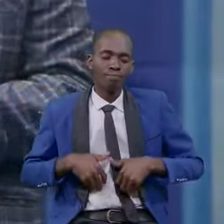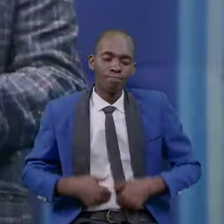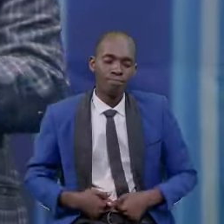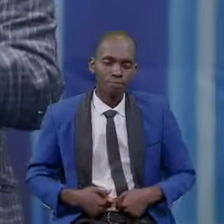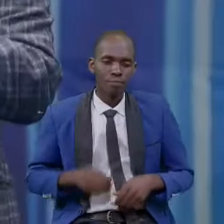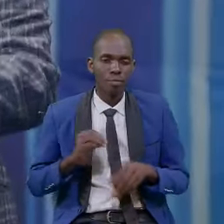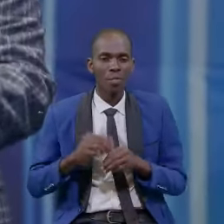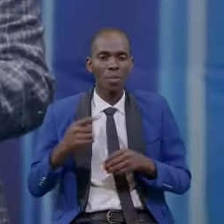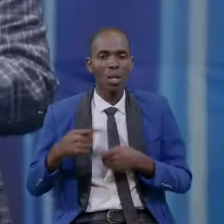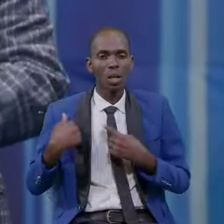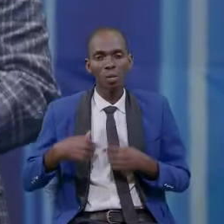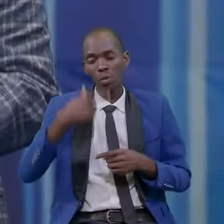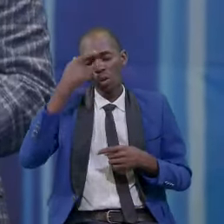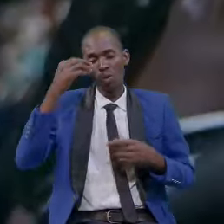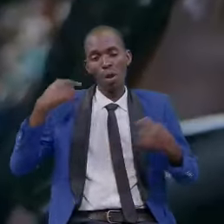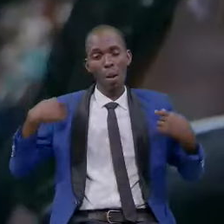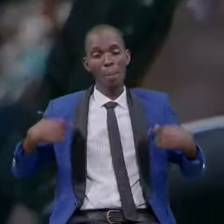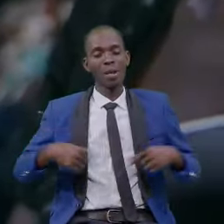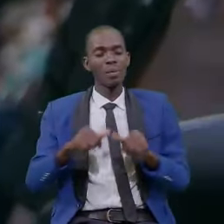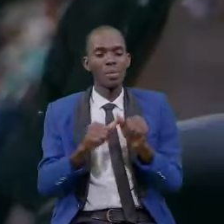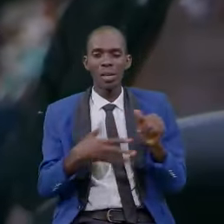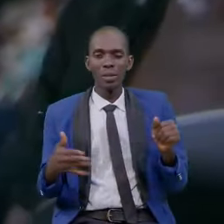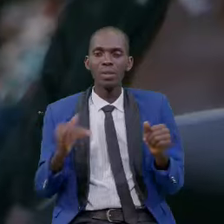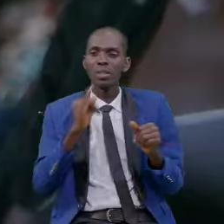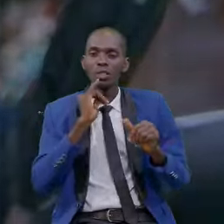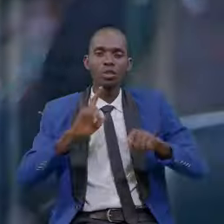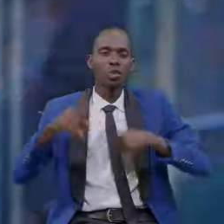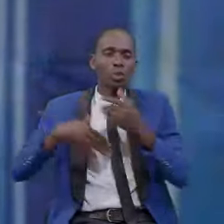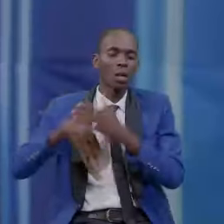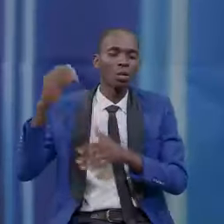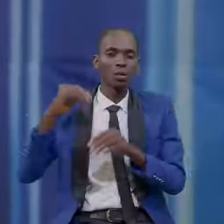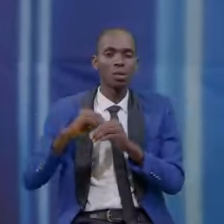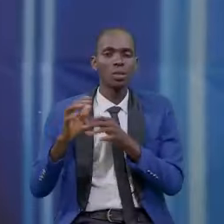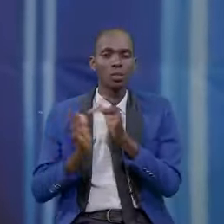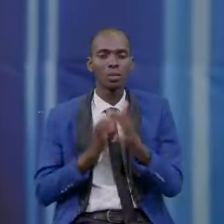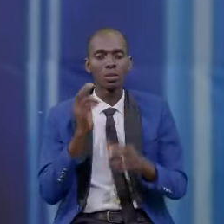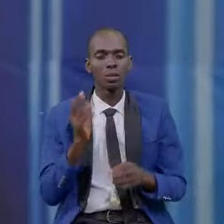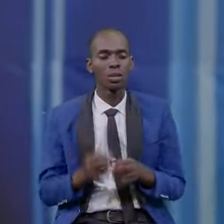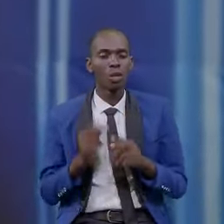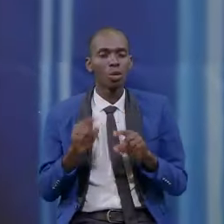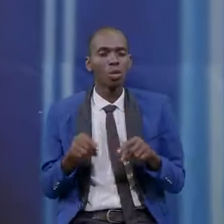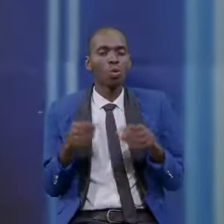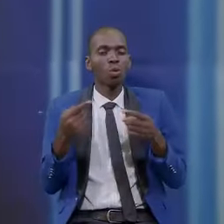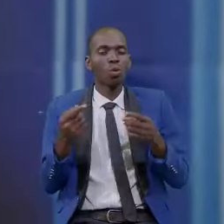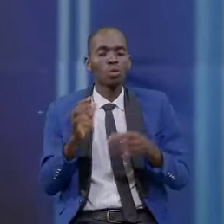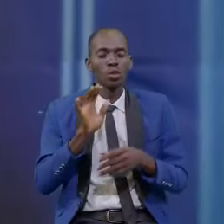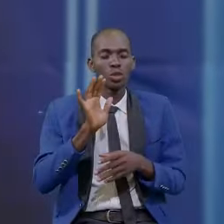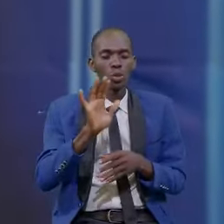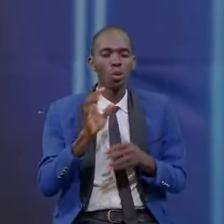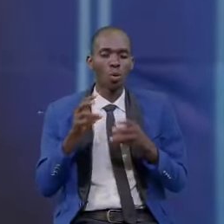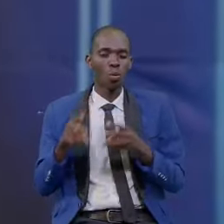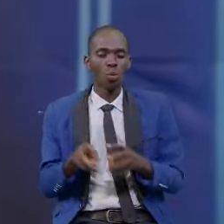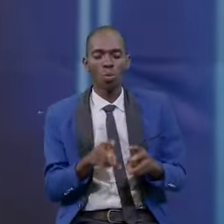the problem, everything is going tonight. Go thy way. Thy faith has made thee whole.